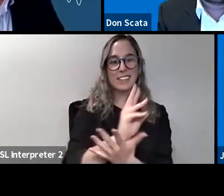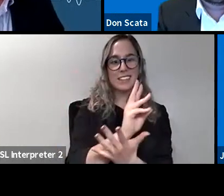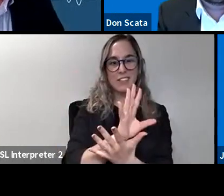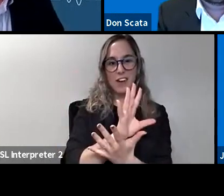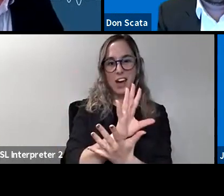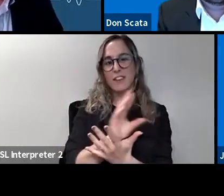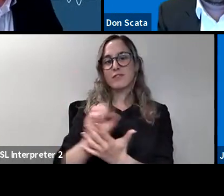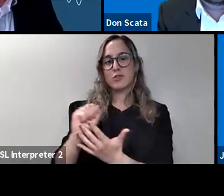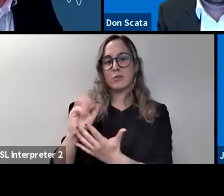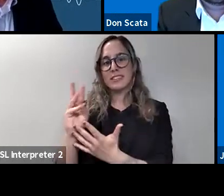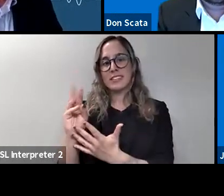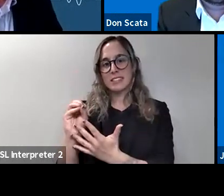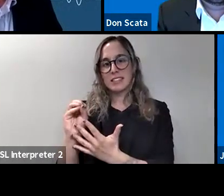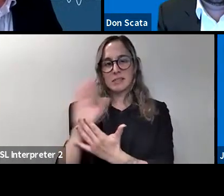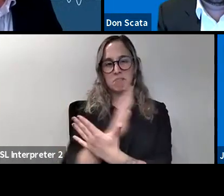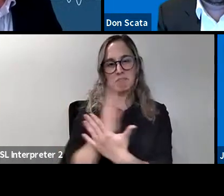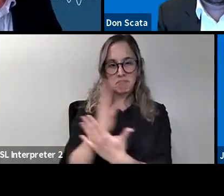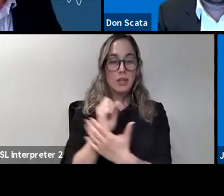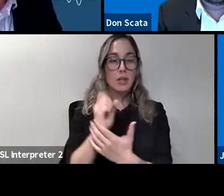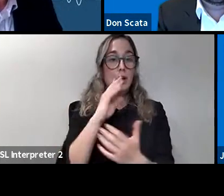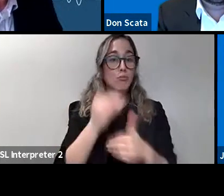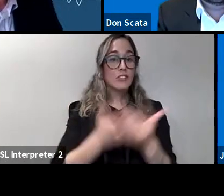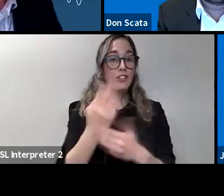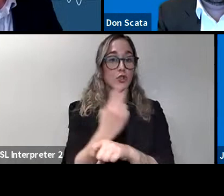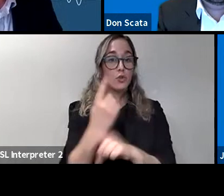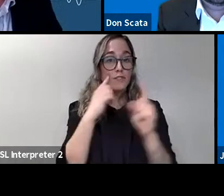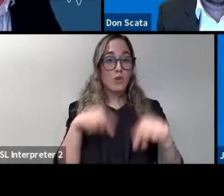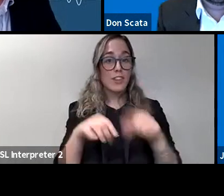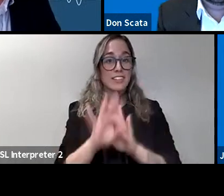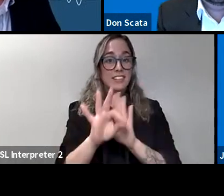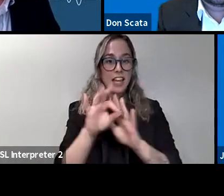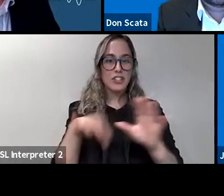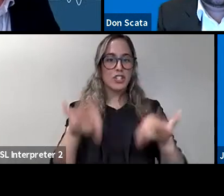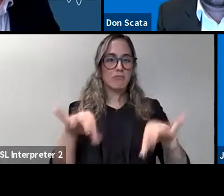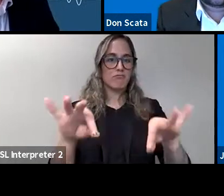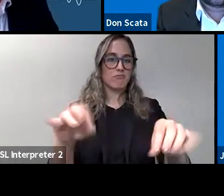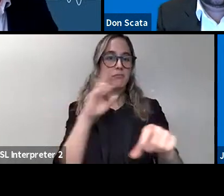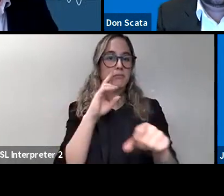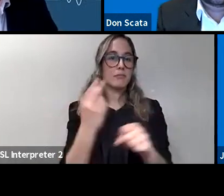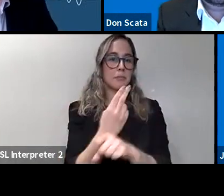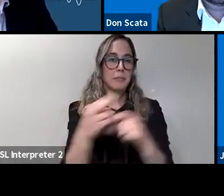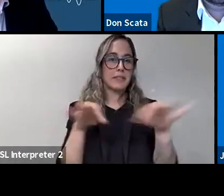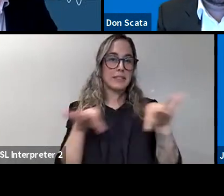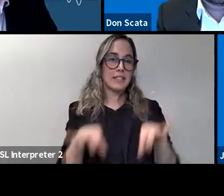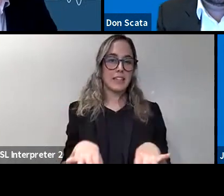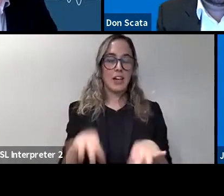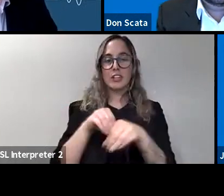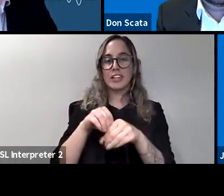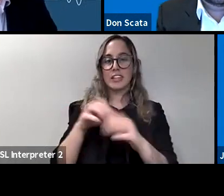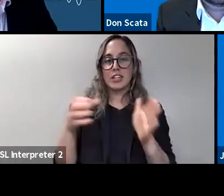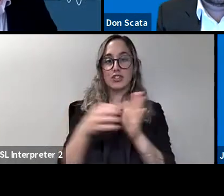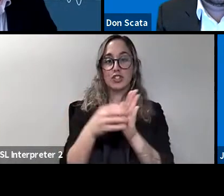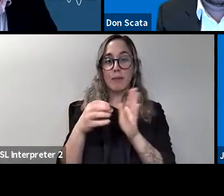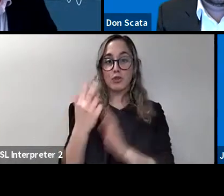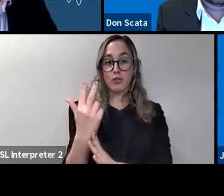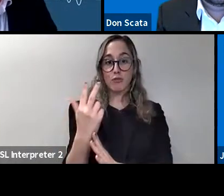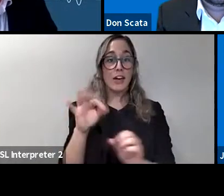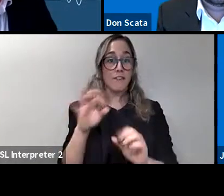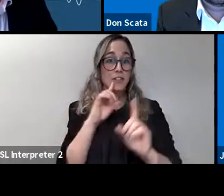decibels. And the process used for this selection is described in detail in Chapter 3 of the report. Thanks.